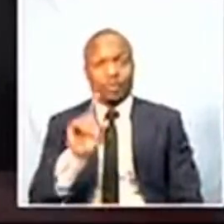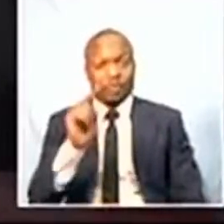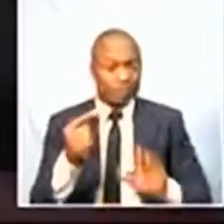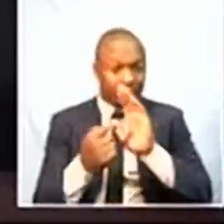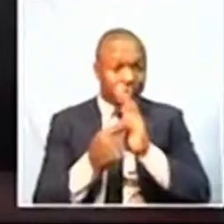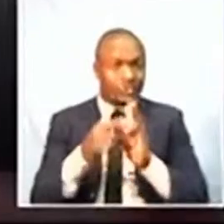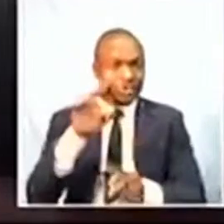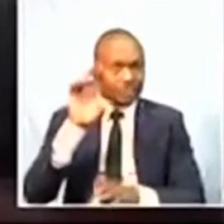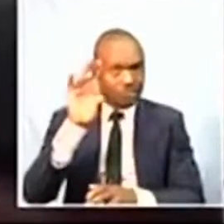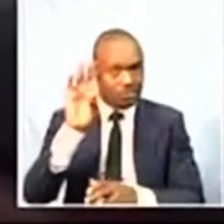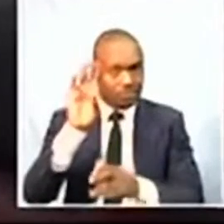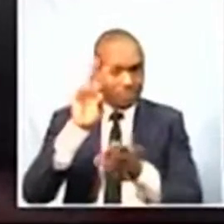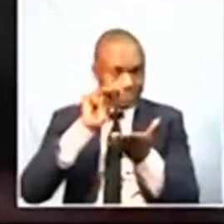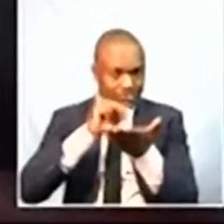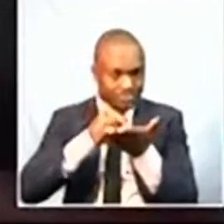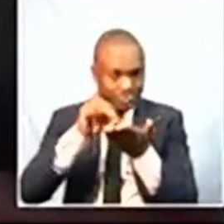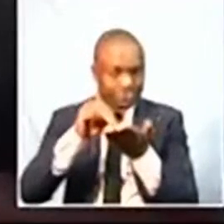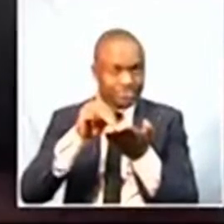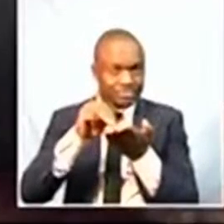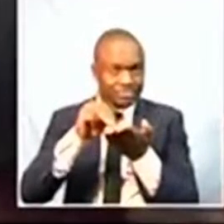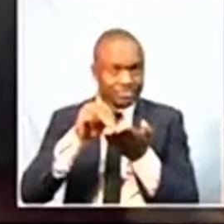1.7 million,